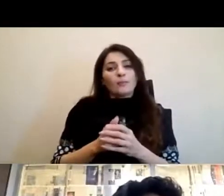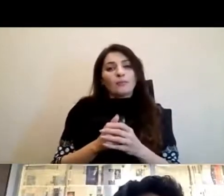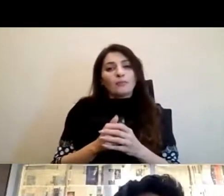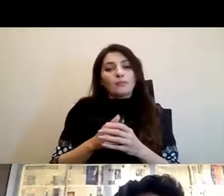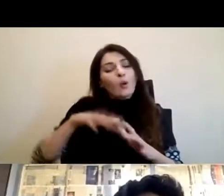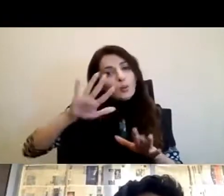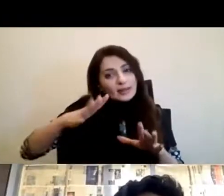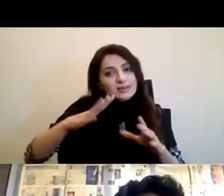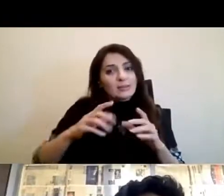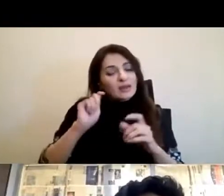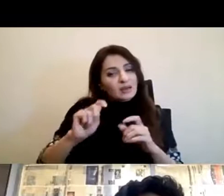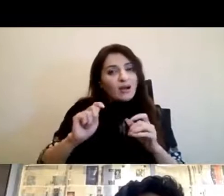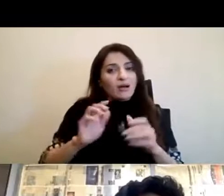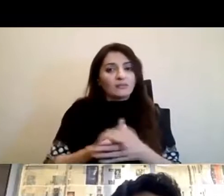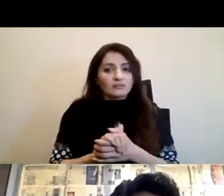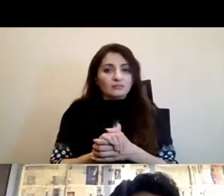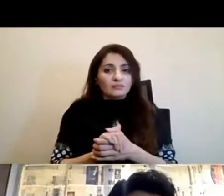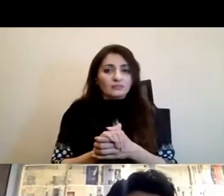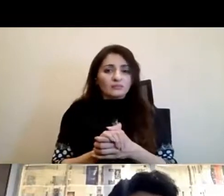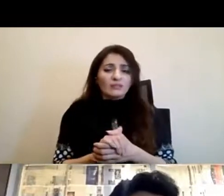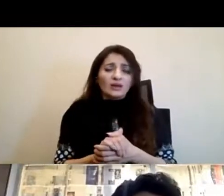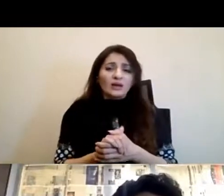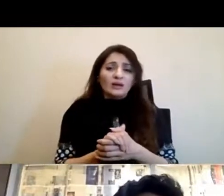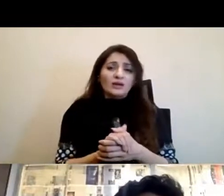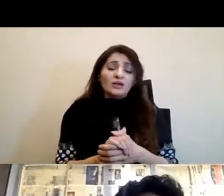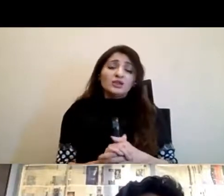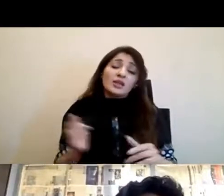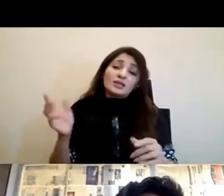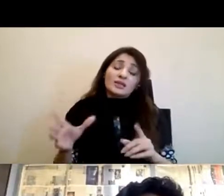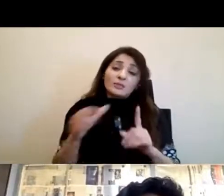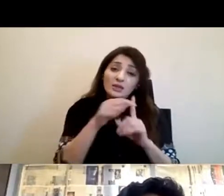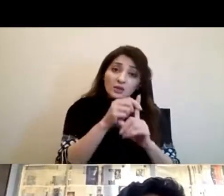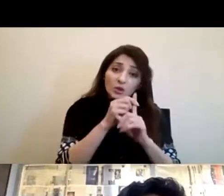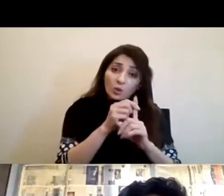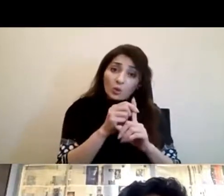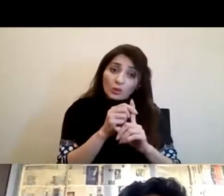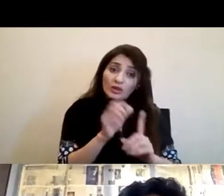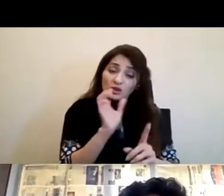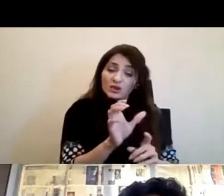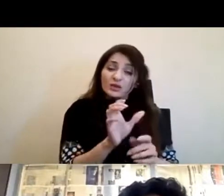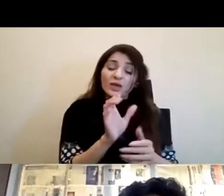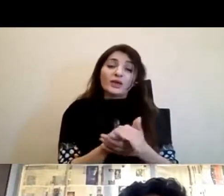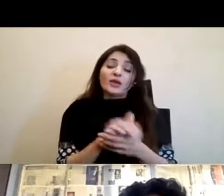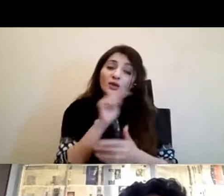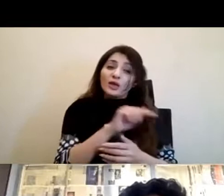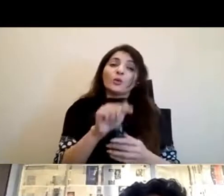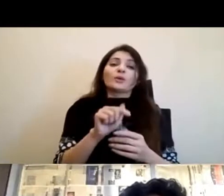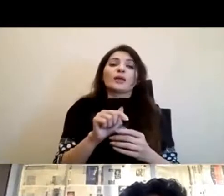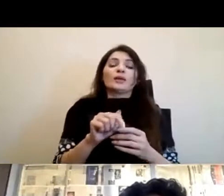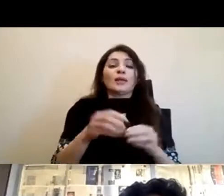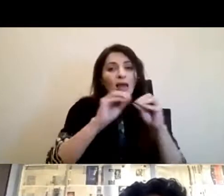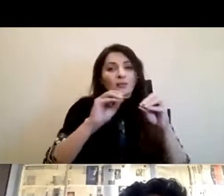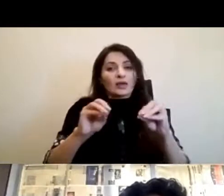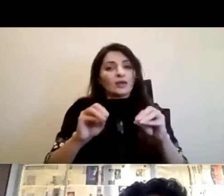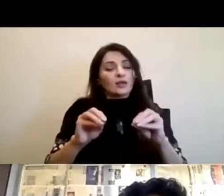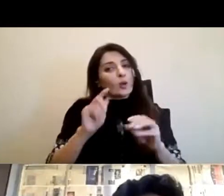be a focal point in communication between the employers and the employees as to what works for them. I think these would be